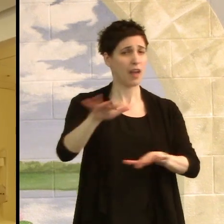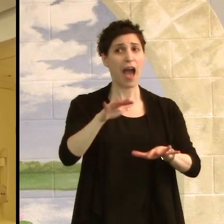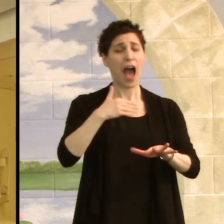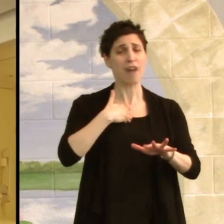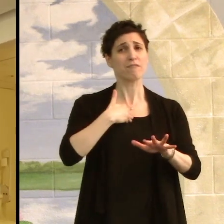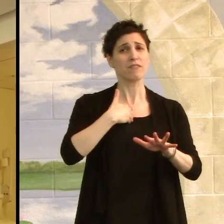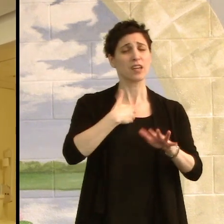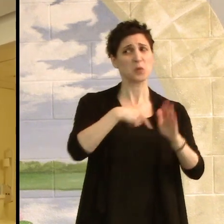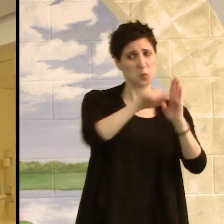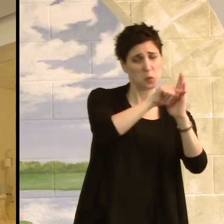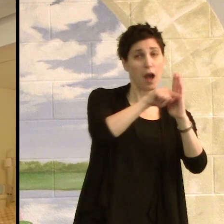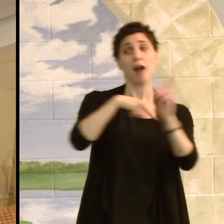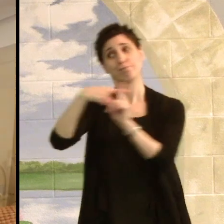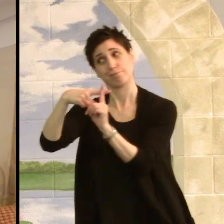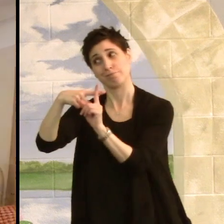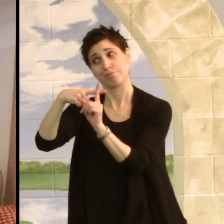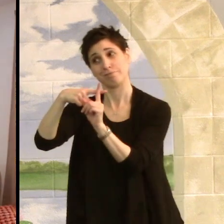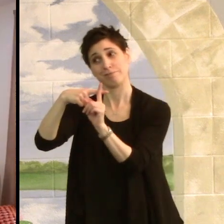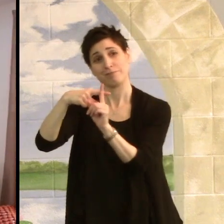as great benefits.